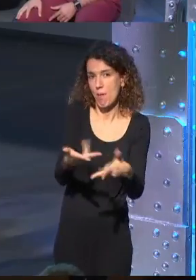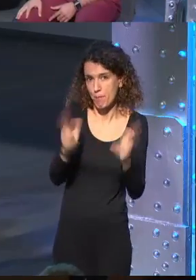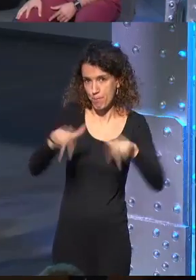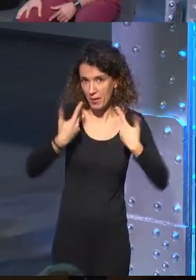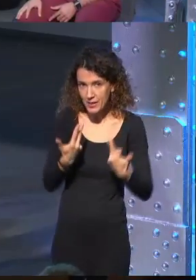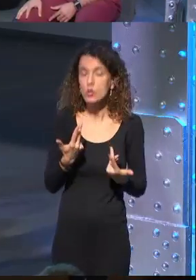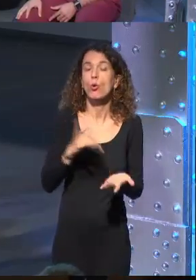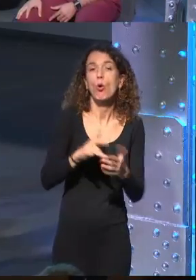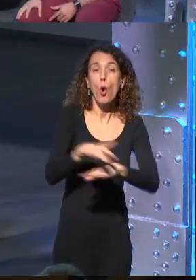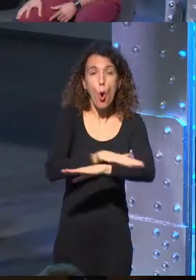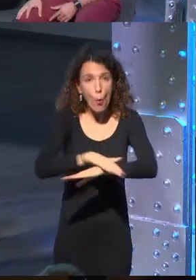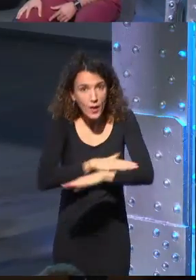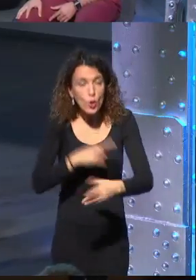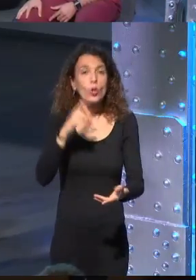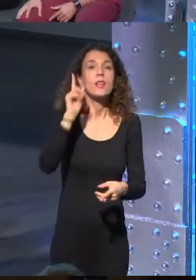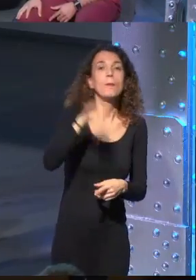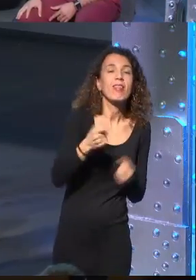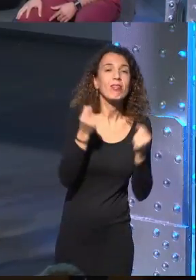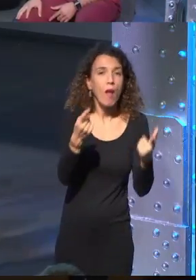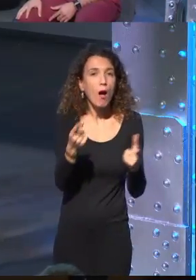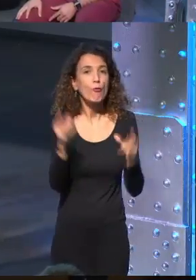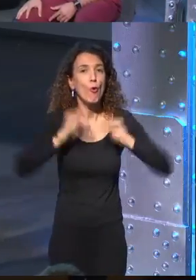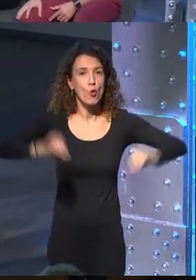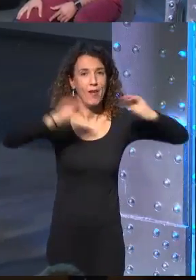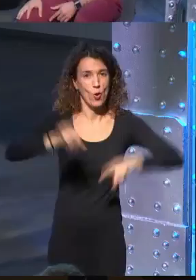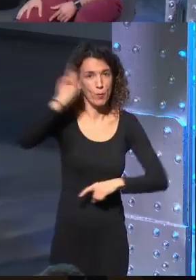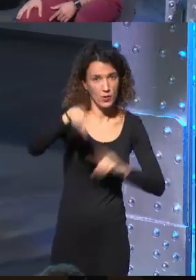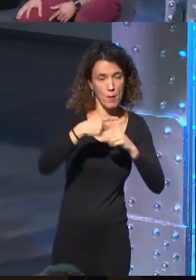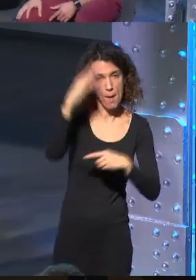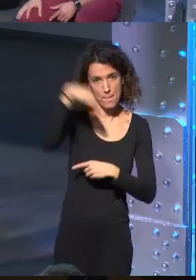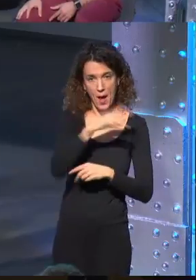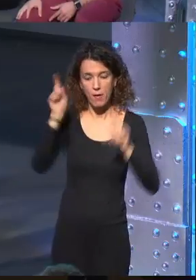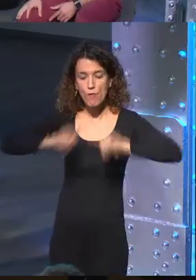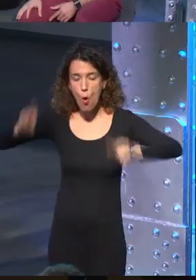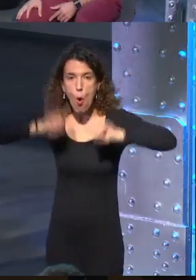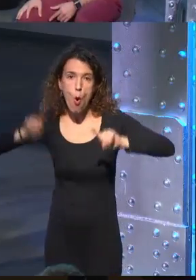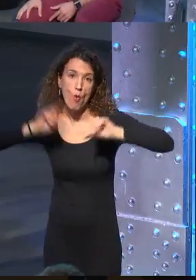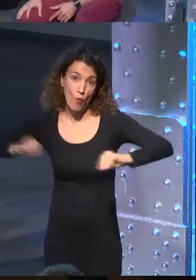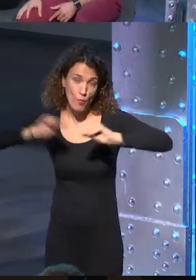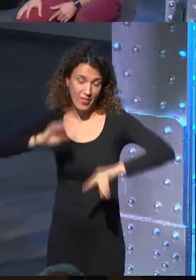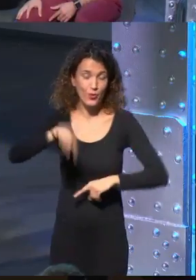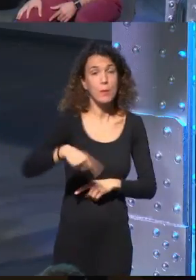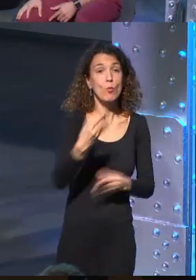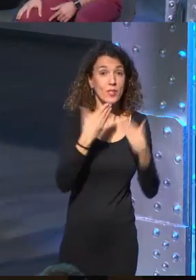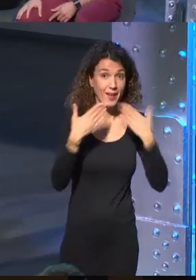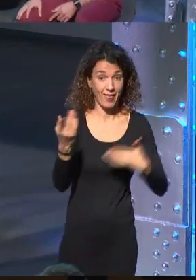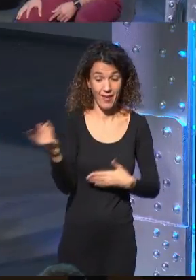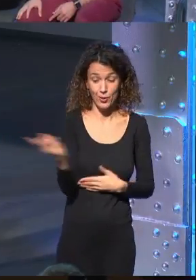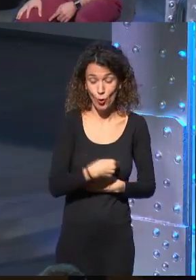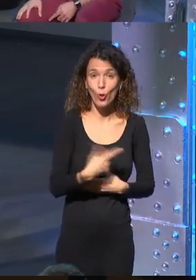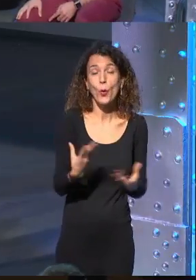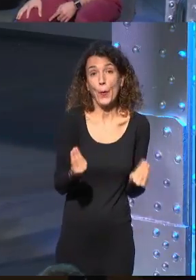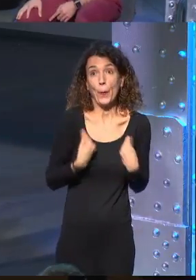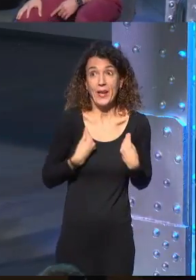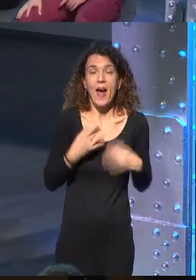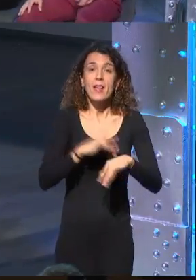in pictures without permission. And please, the government should give information to parents and teachers. And that's it.